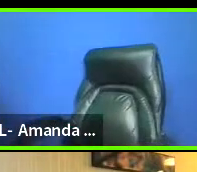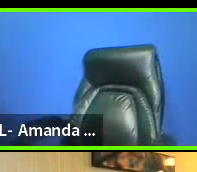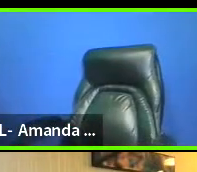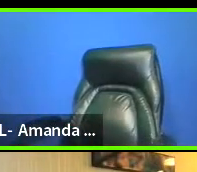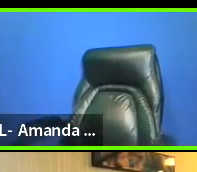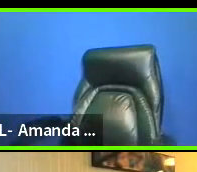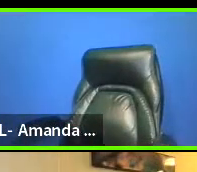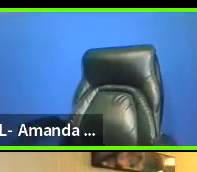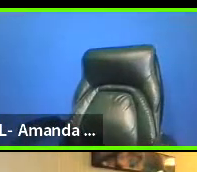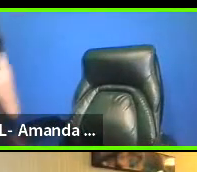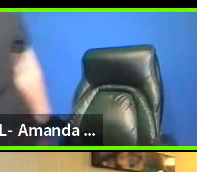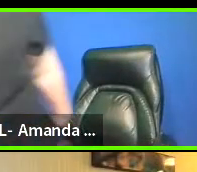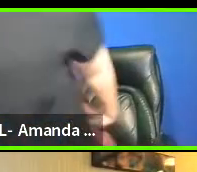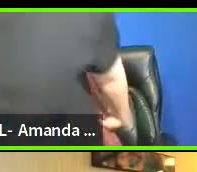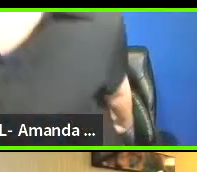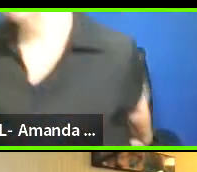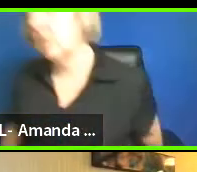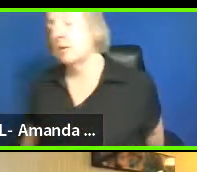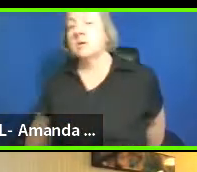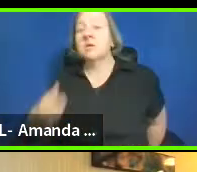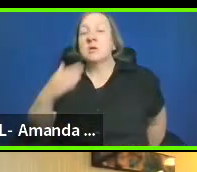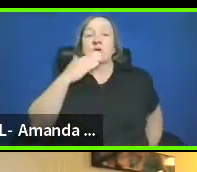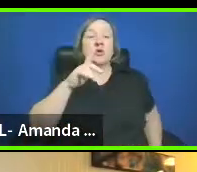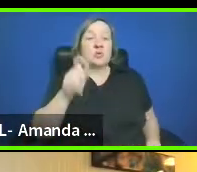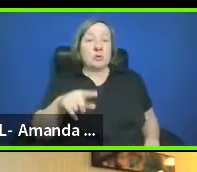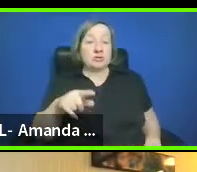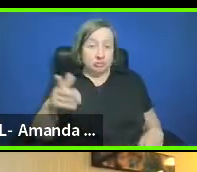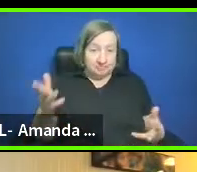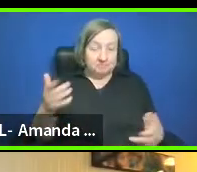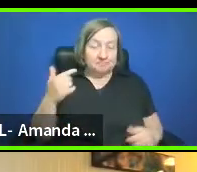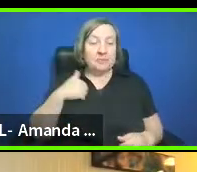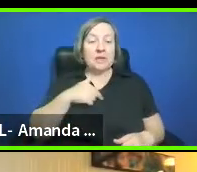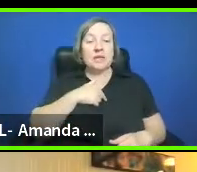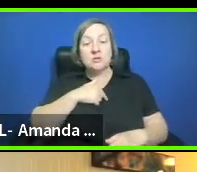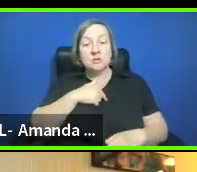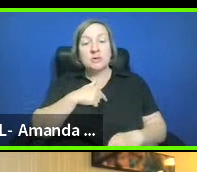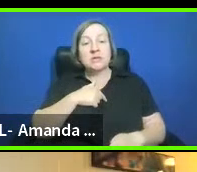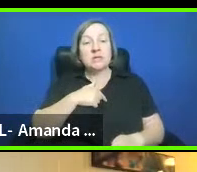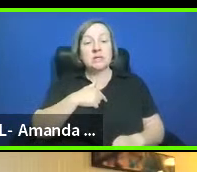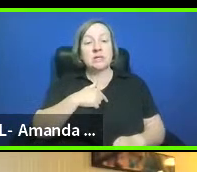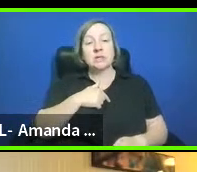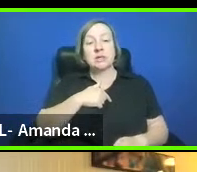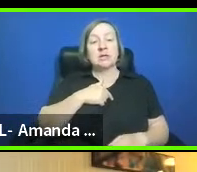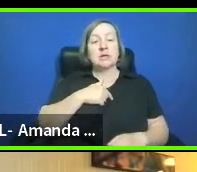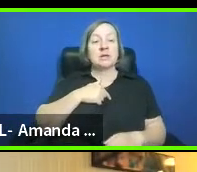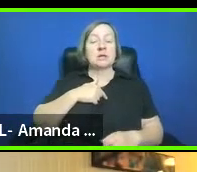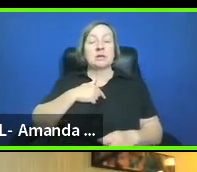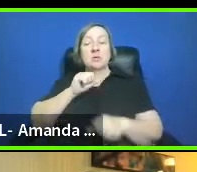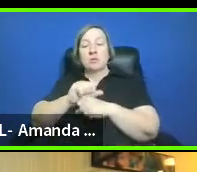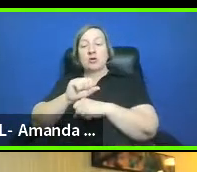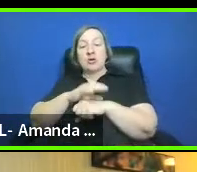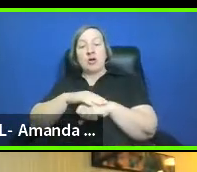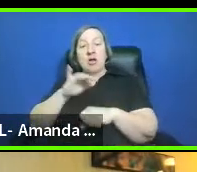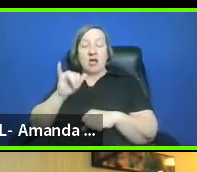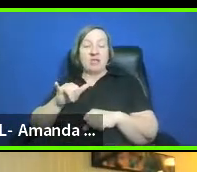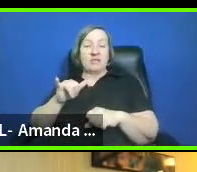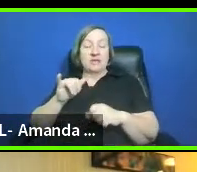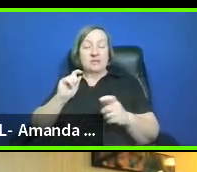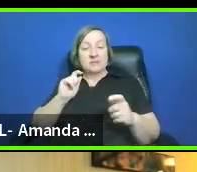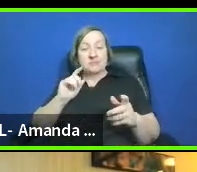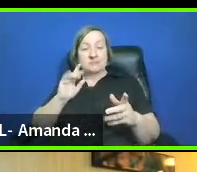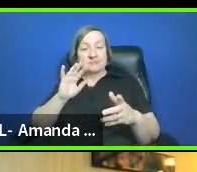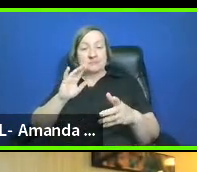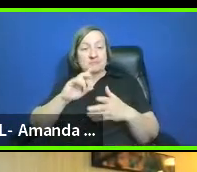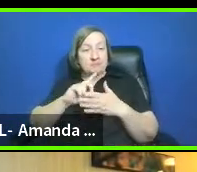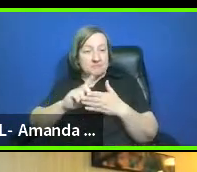Well, great question. So as we work this configuration discussion, that's the first step. We really need to